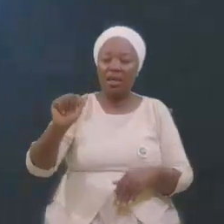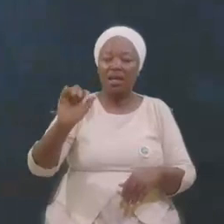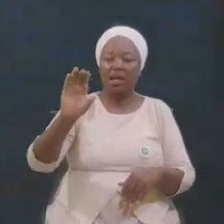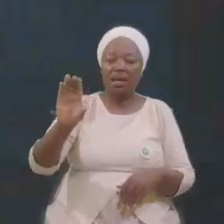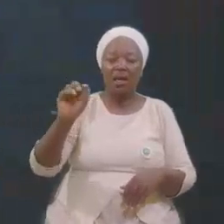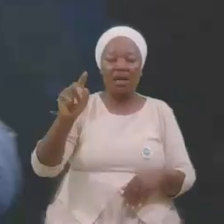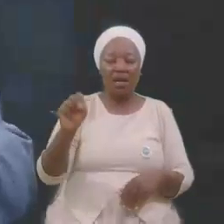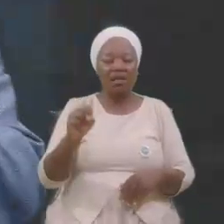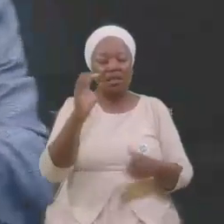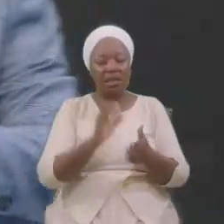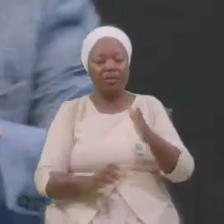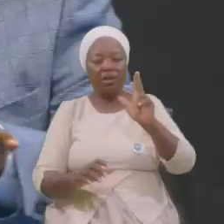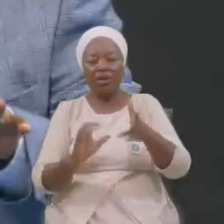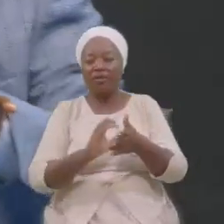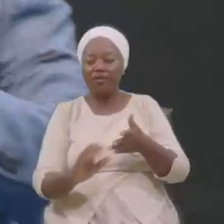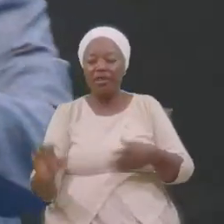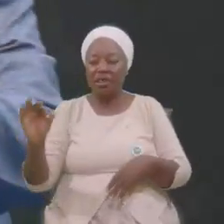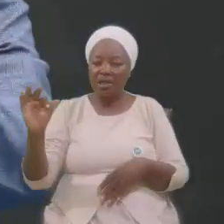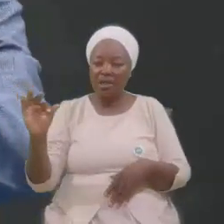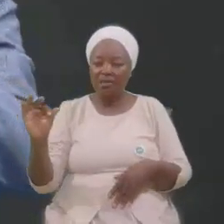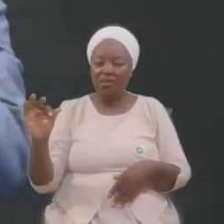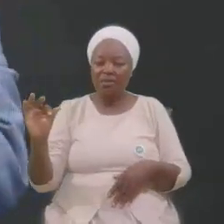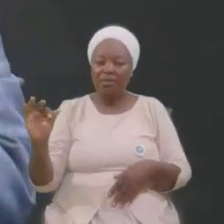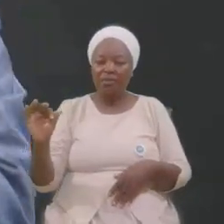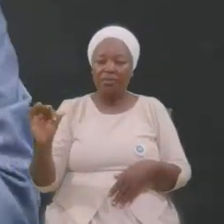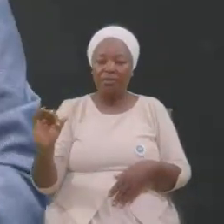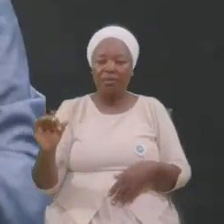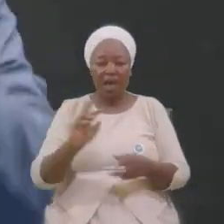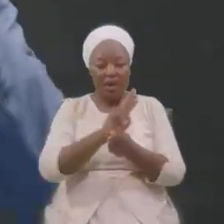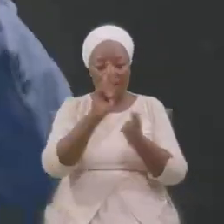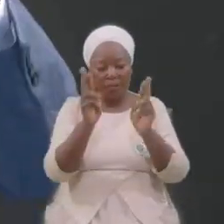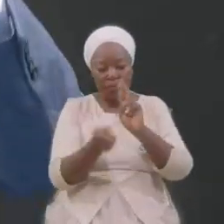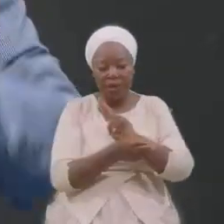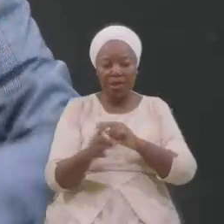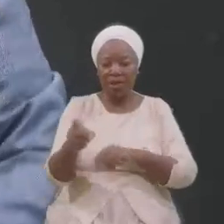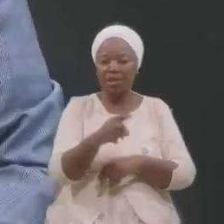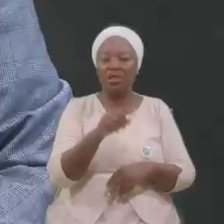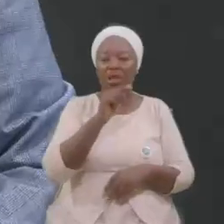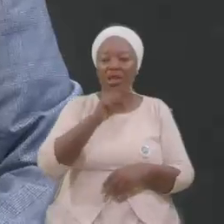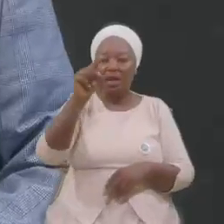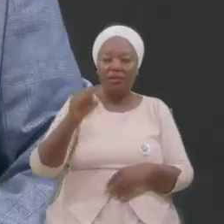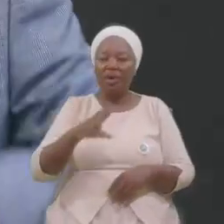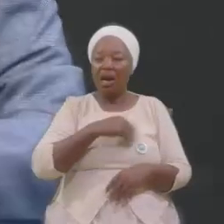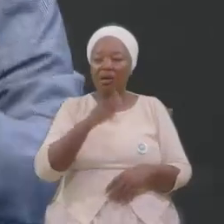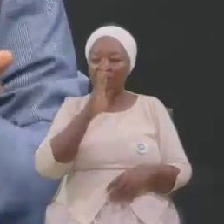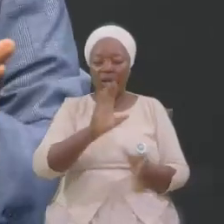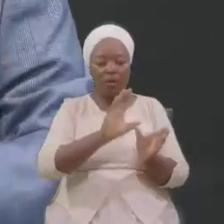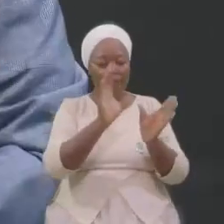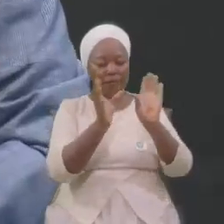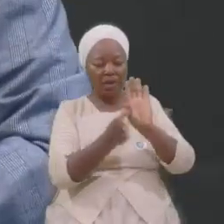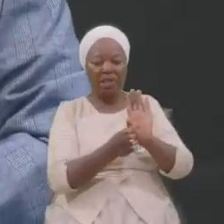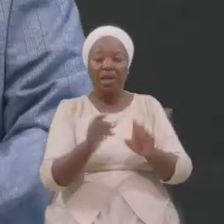19, Acts chapter 3 verse 19, "Repent ye therefore and be converted, Repent